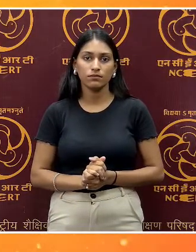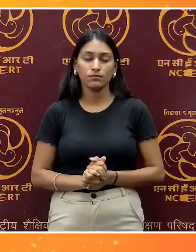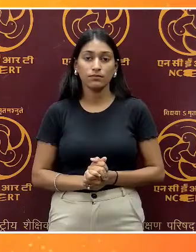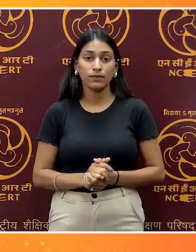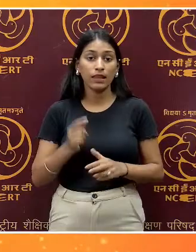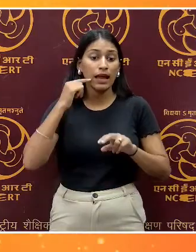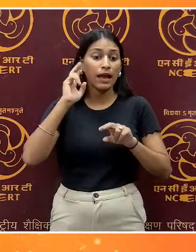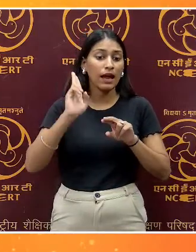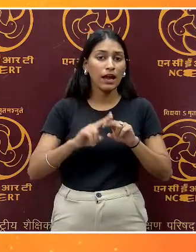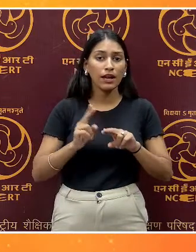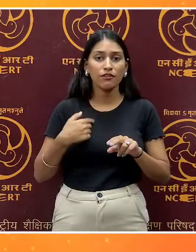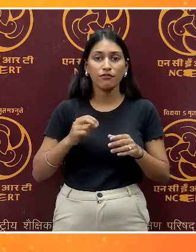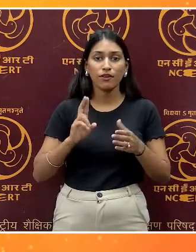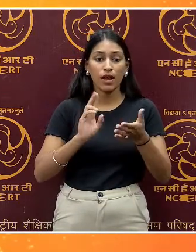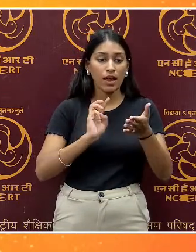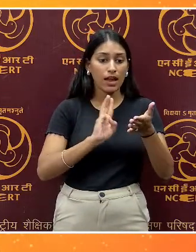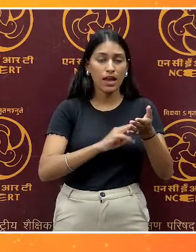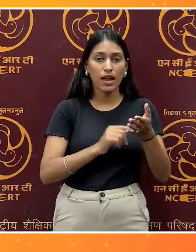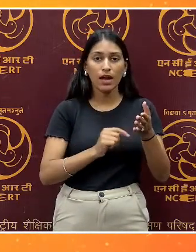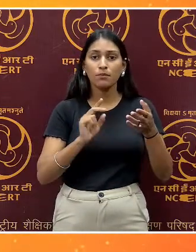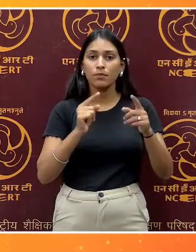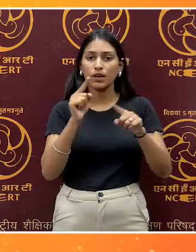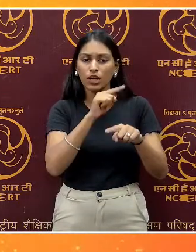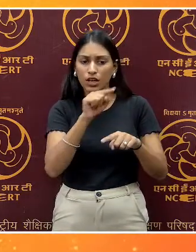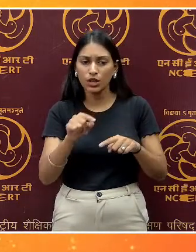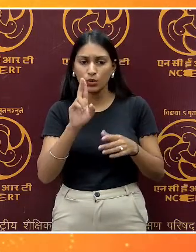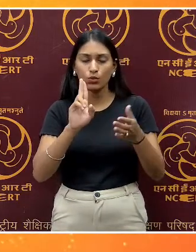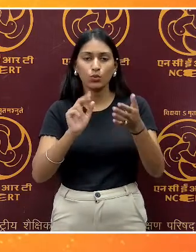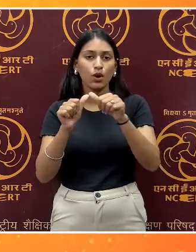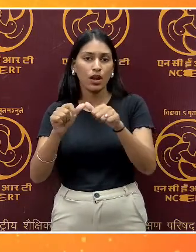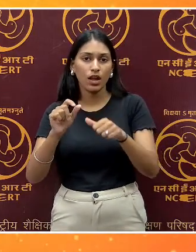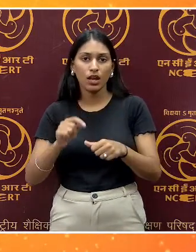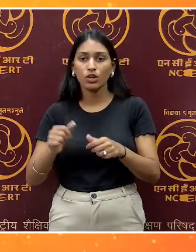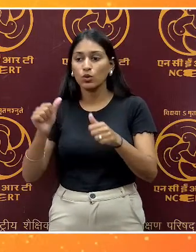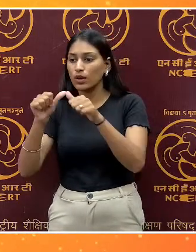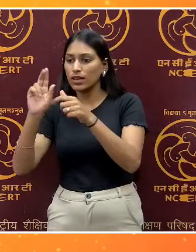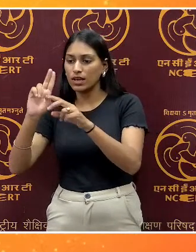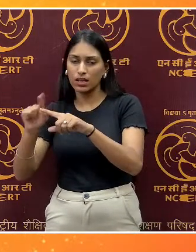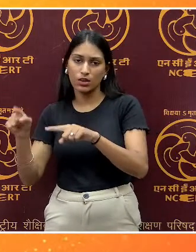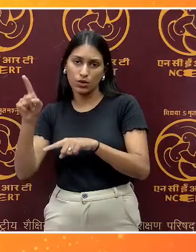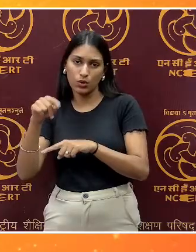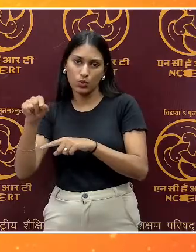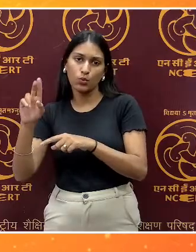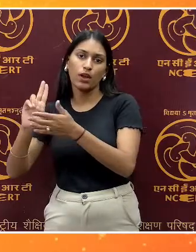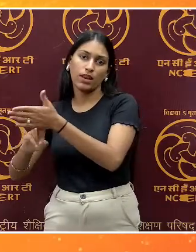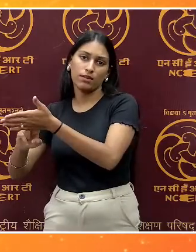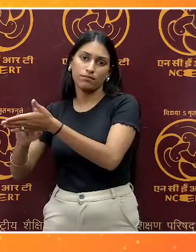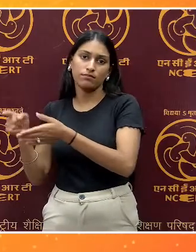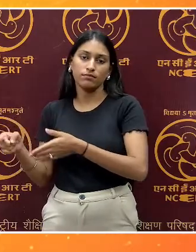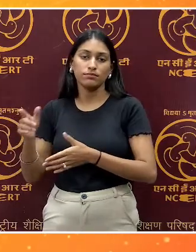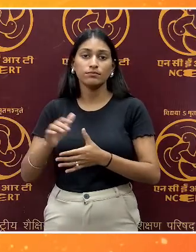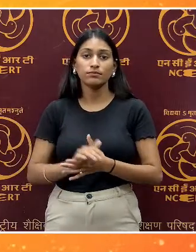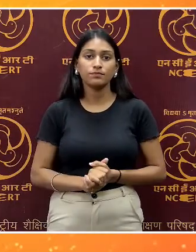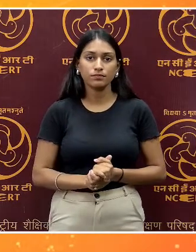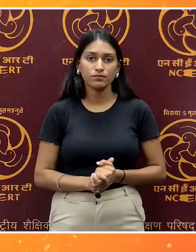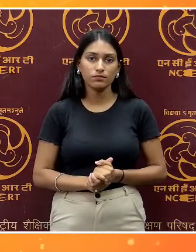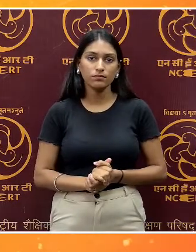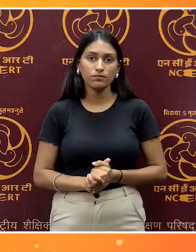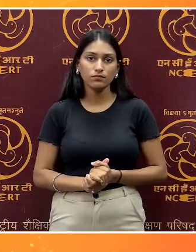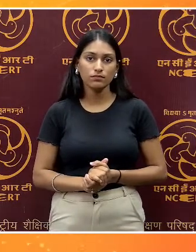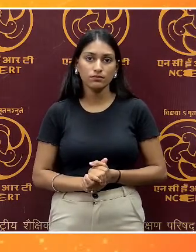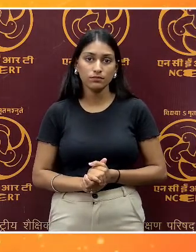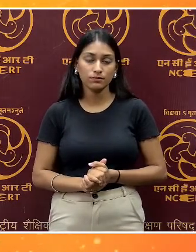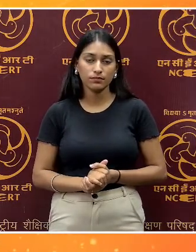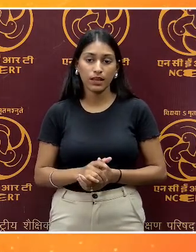If m into A equal to n into B, A is a vector, B is a vector and they